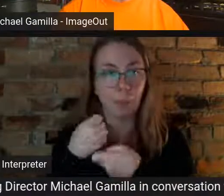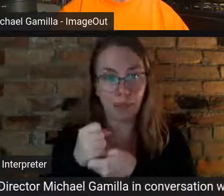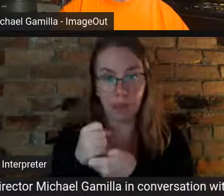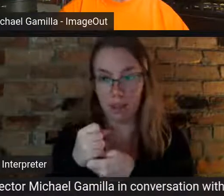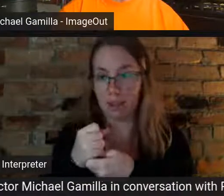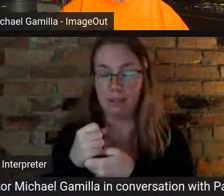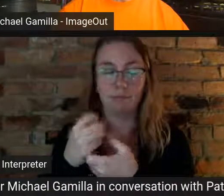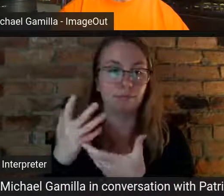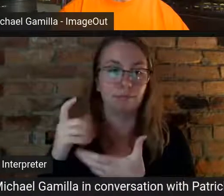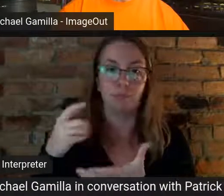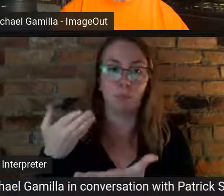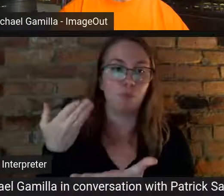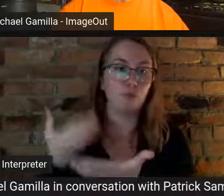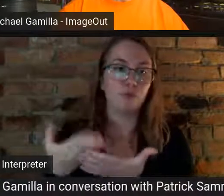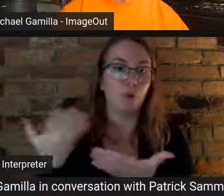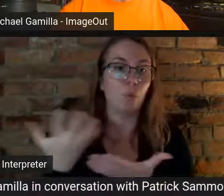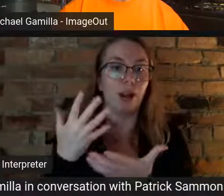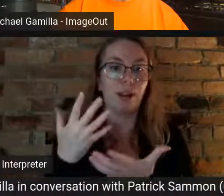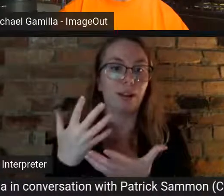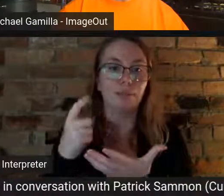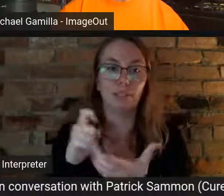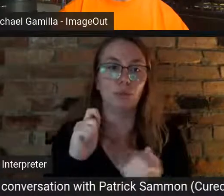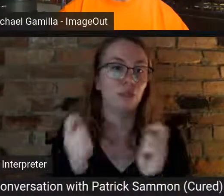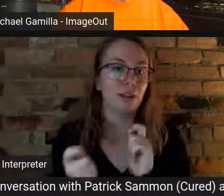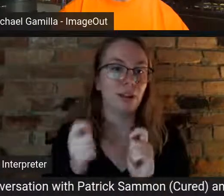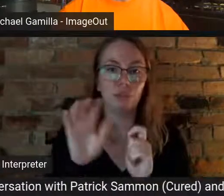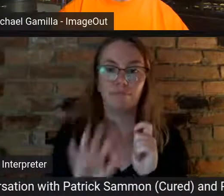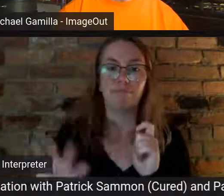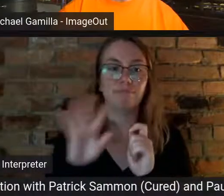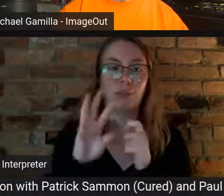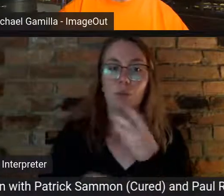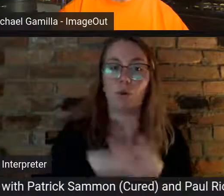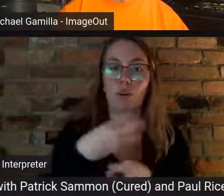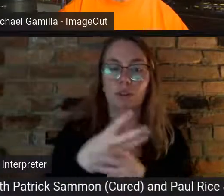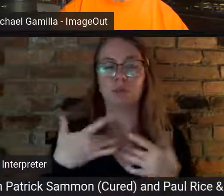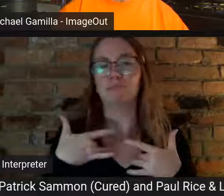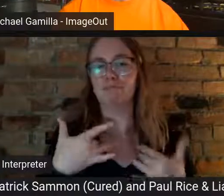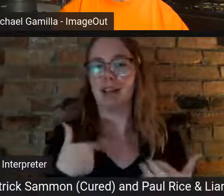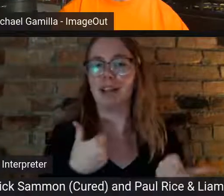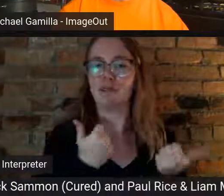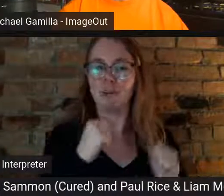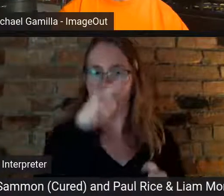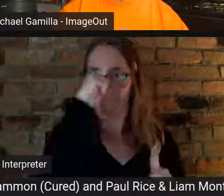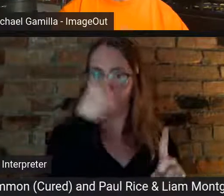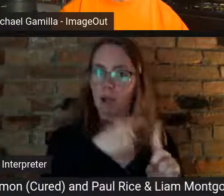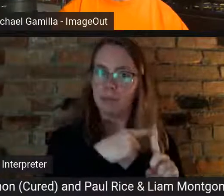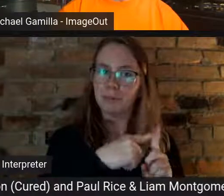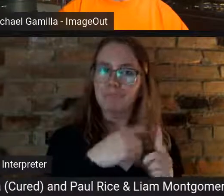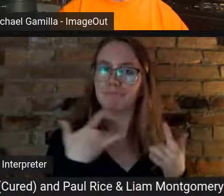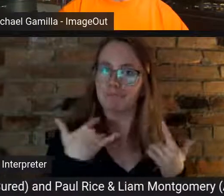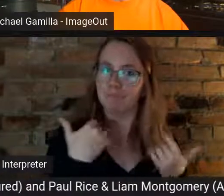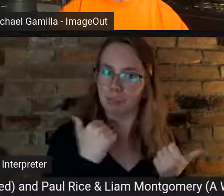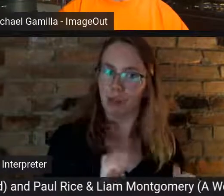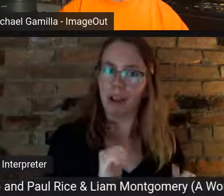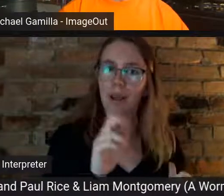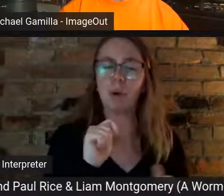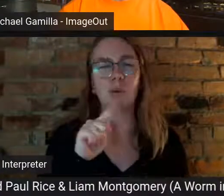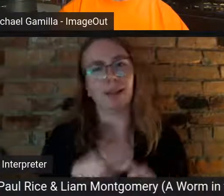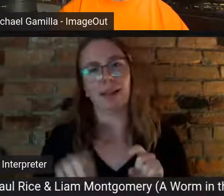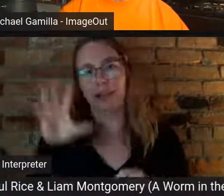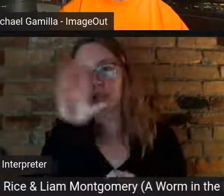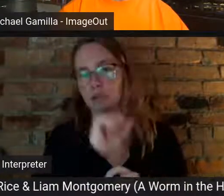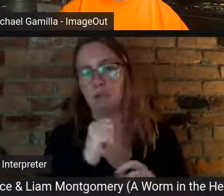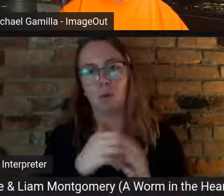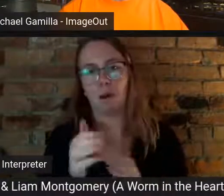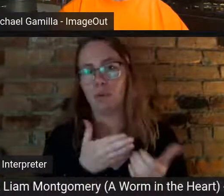globally. So I guess I'm generally an optimist, but I also understand that we can't sit back and assume that the rights we have today